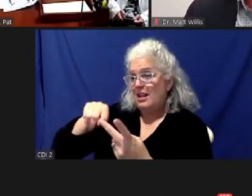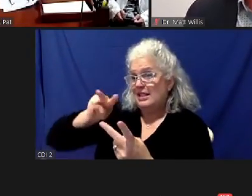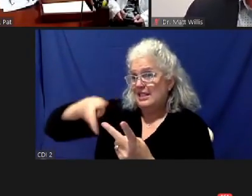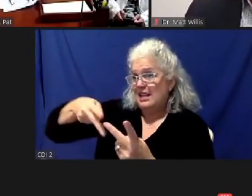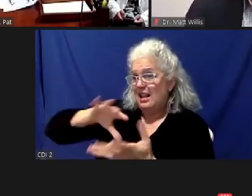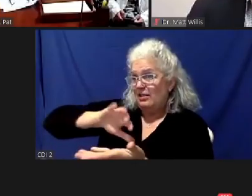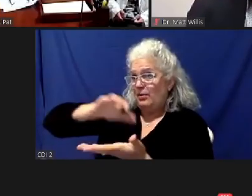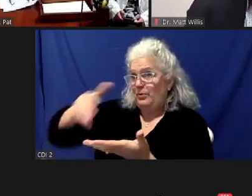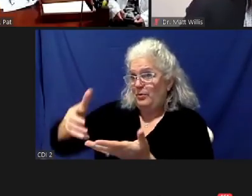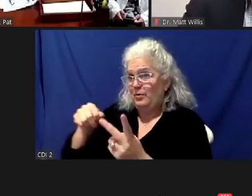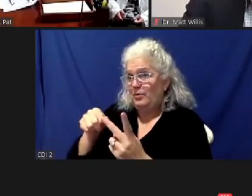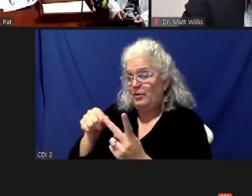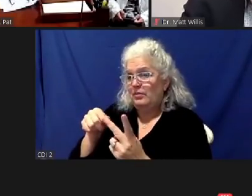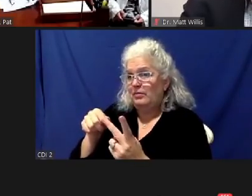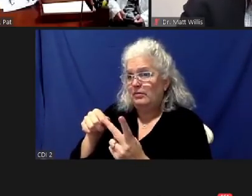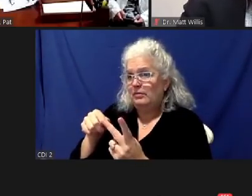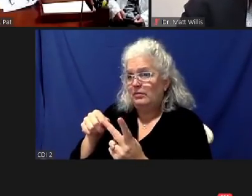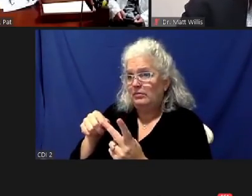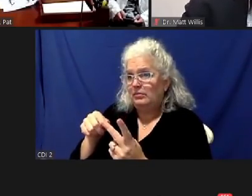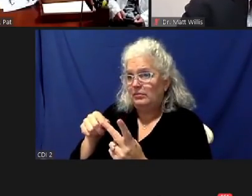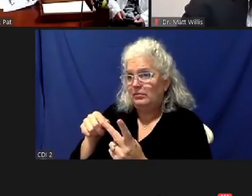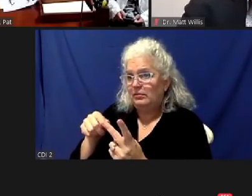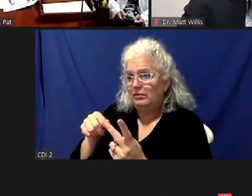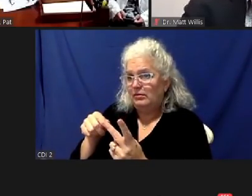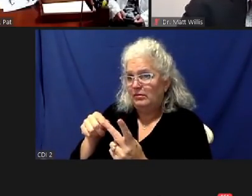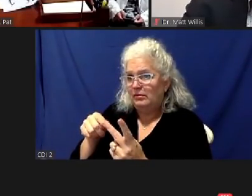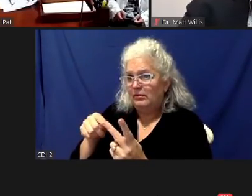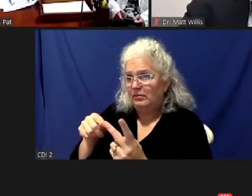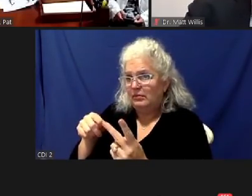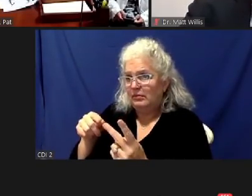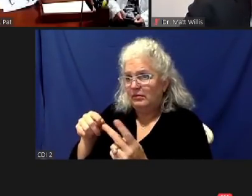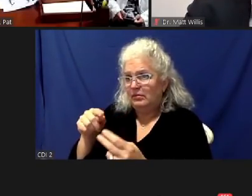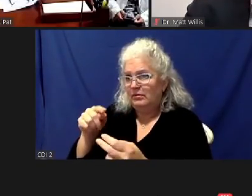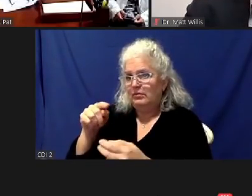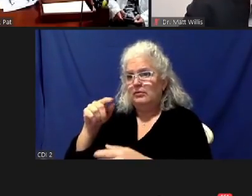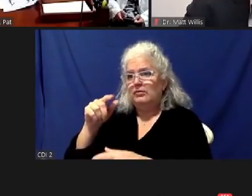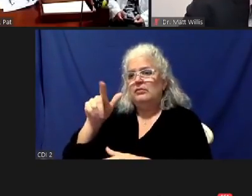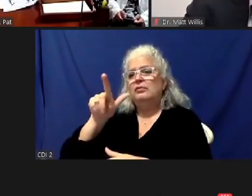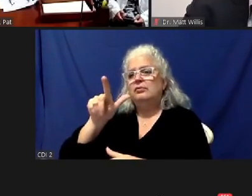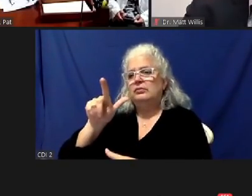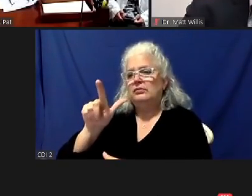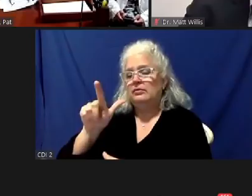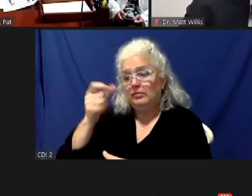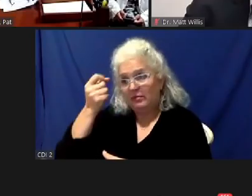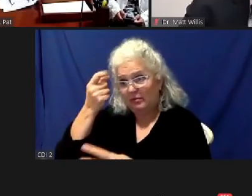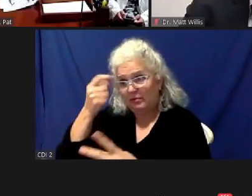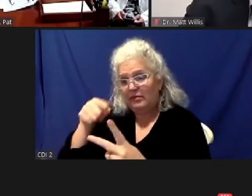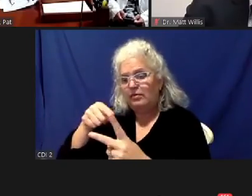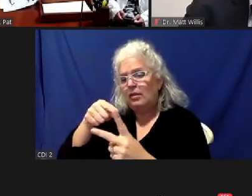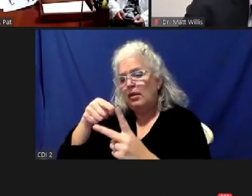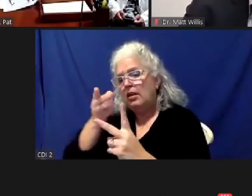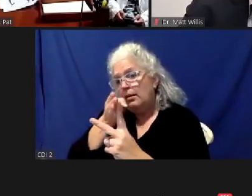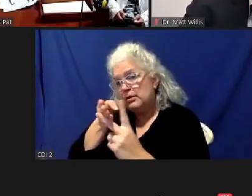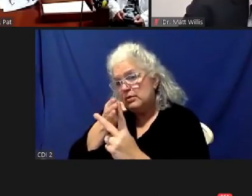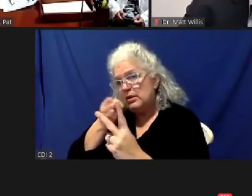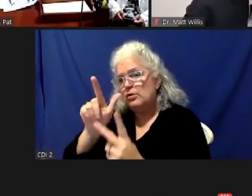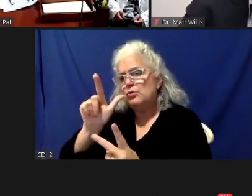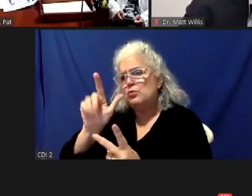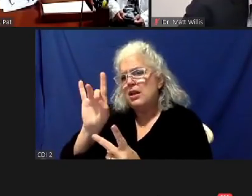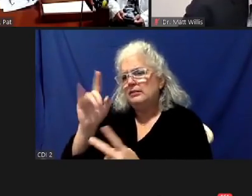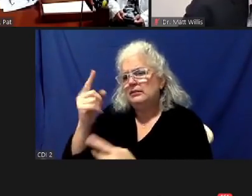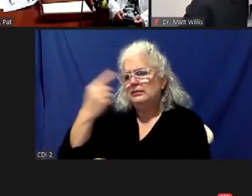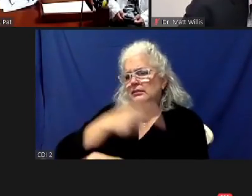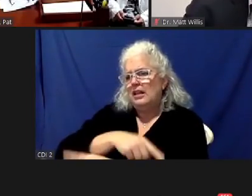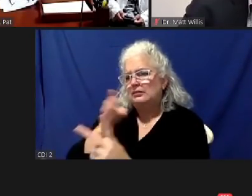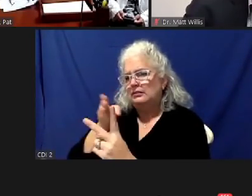21 days or 28 days based upon the Pfizer Moderna schedule respectively. we want to get as close to that as we possibly can, but it does